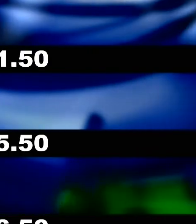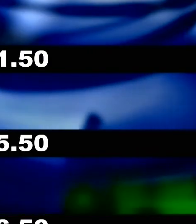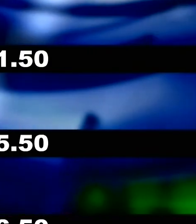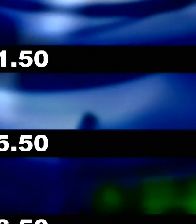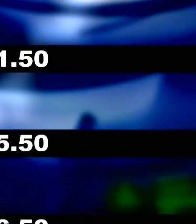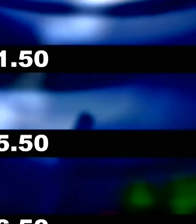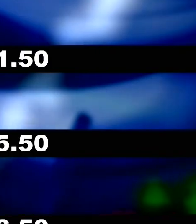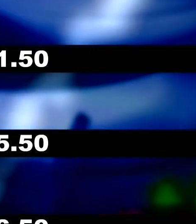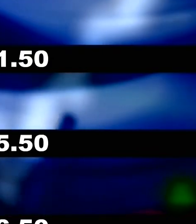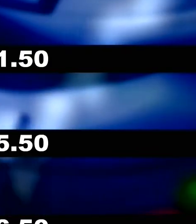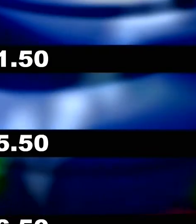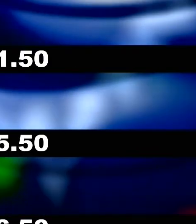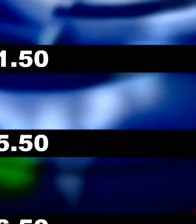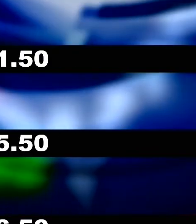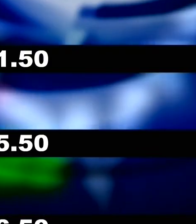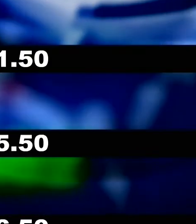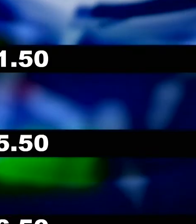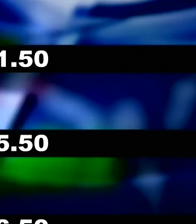with